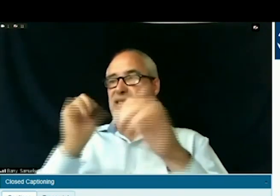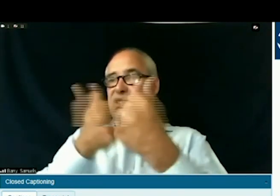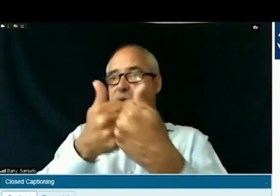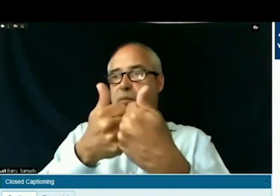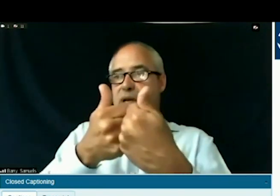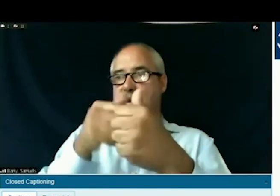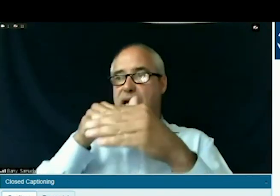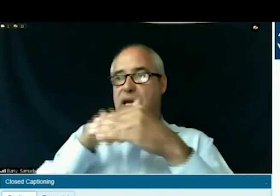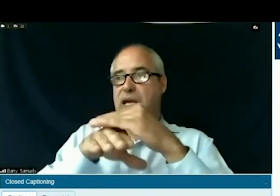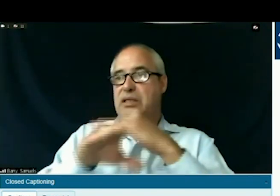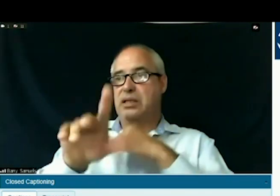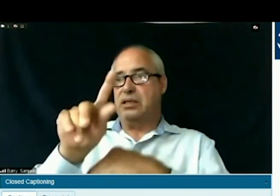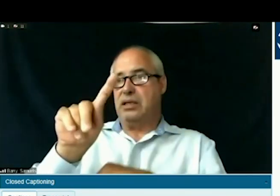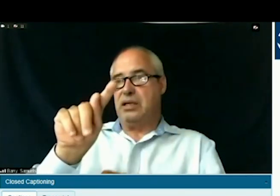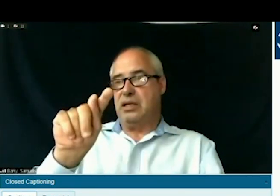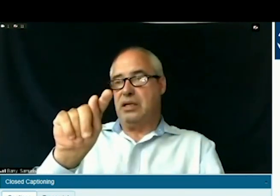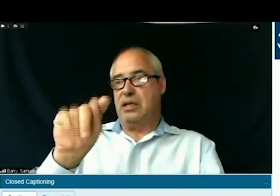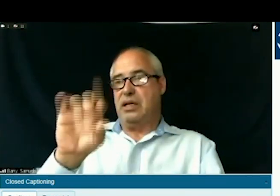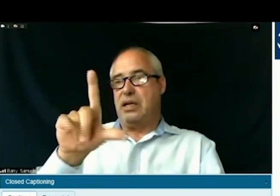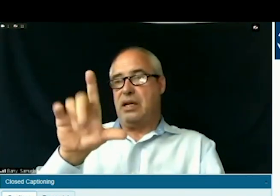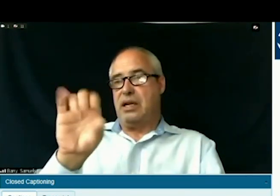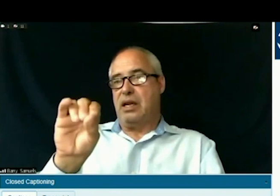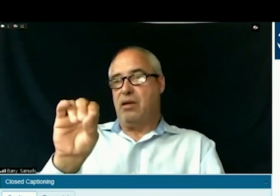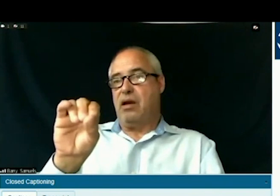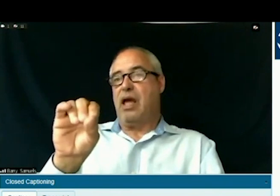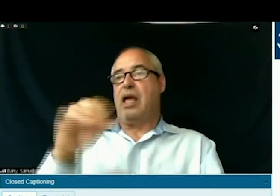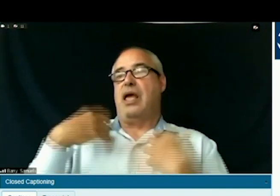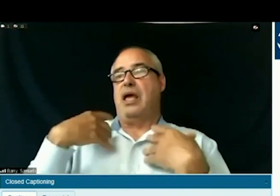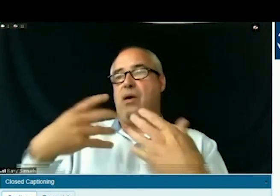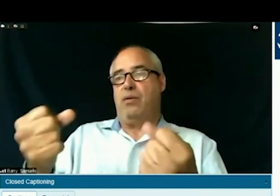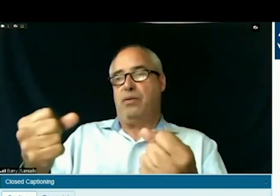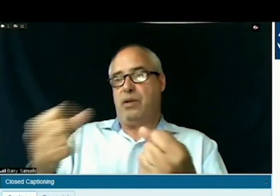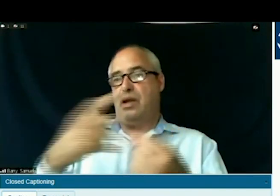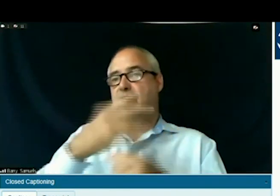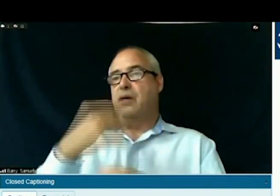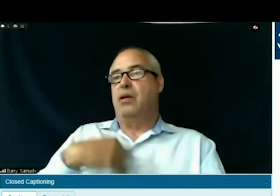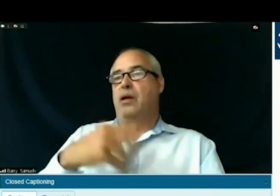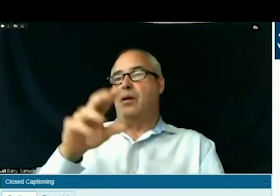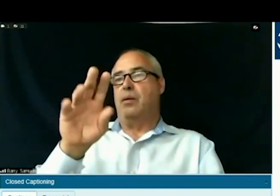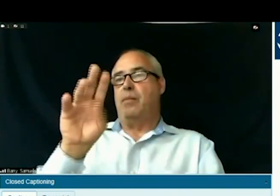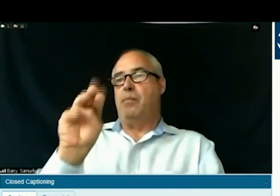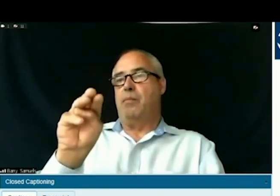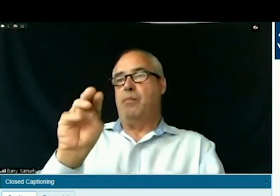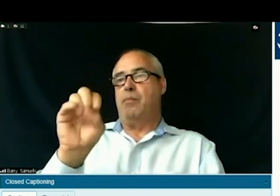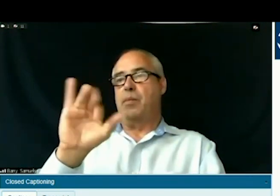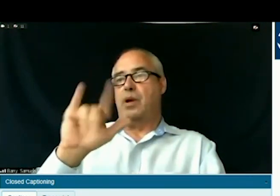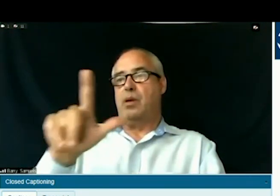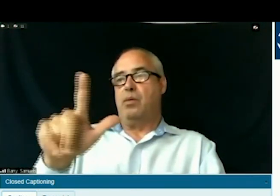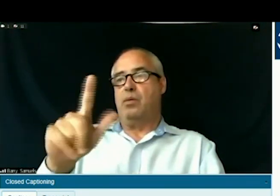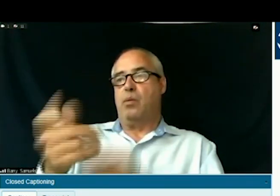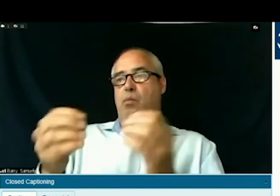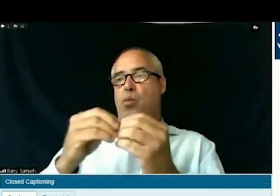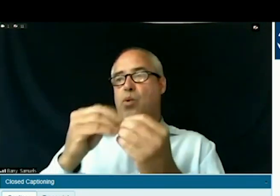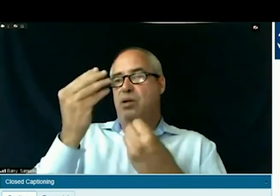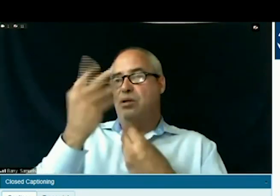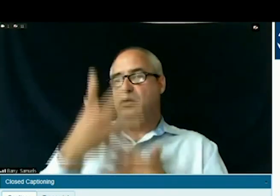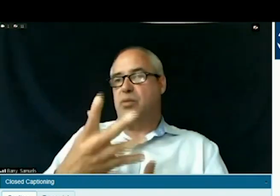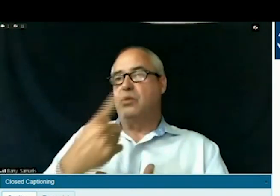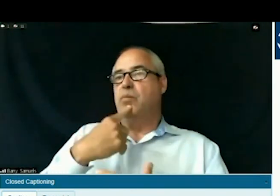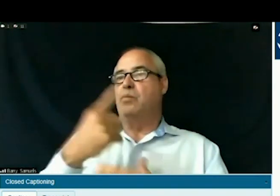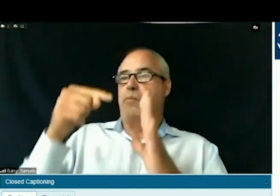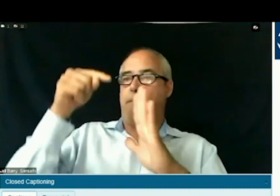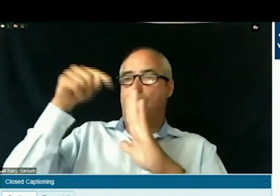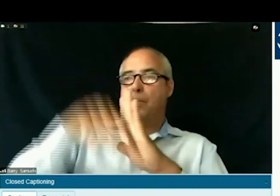and how vaccine information is accessed and vaccines distributed. Merrill brings extensive experience to our panel discussion. She has served